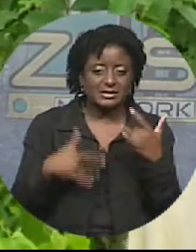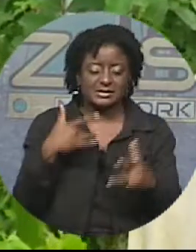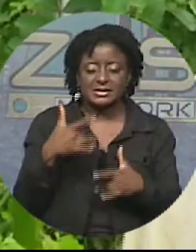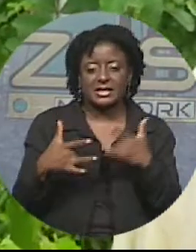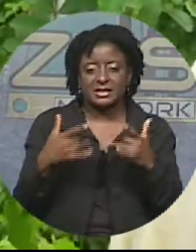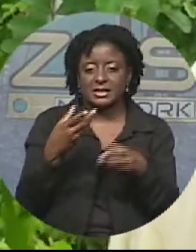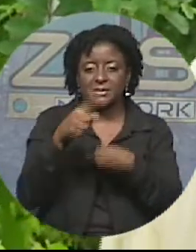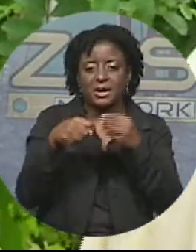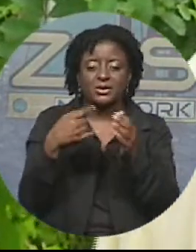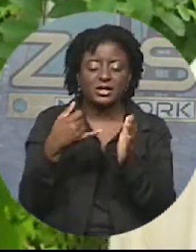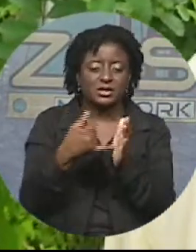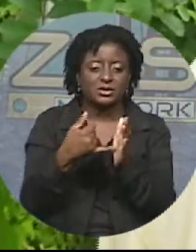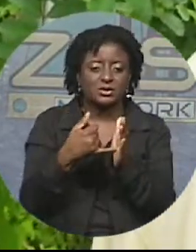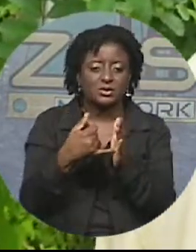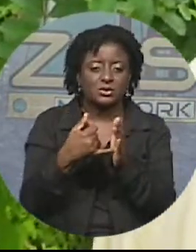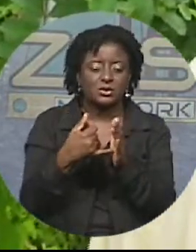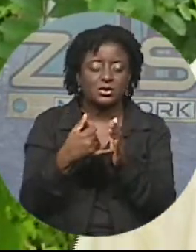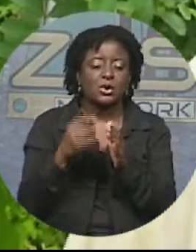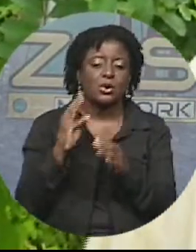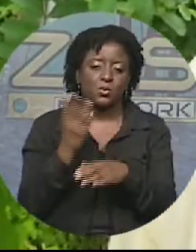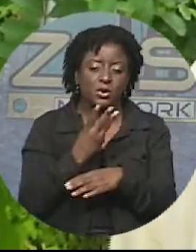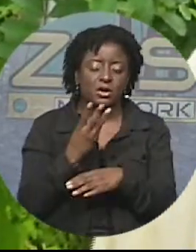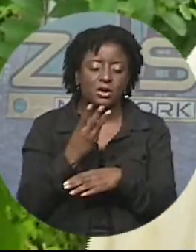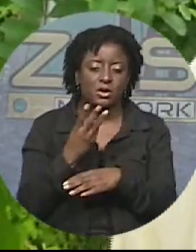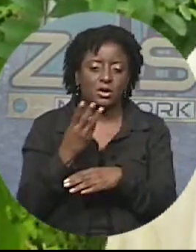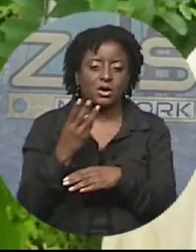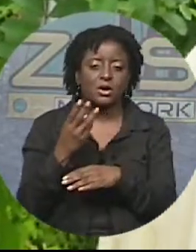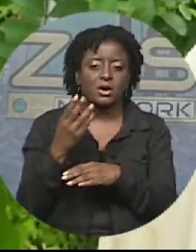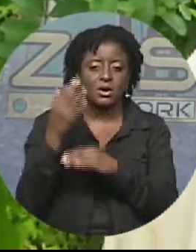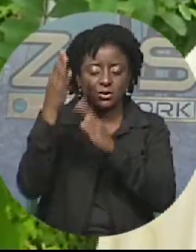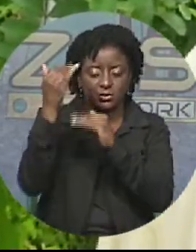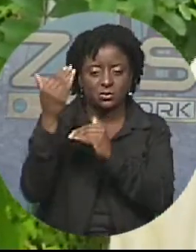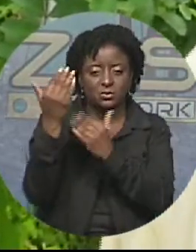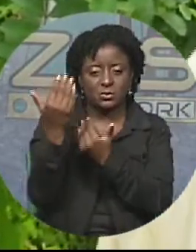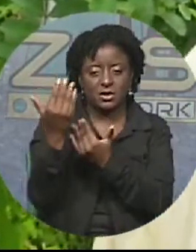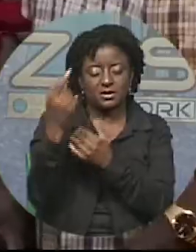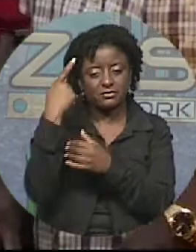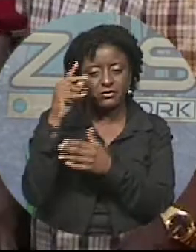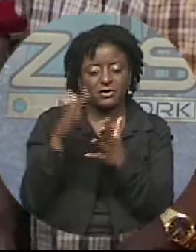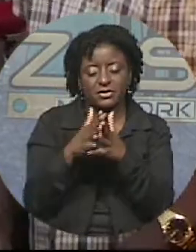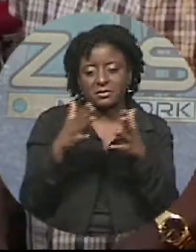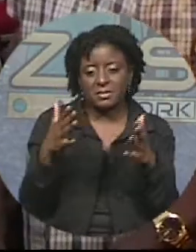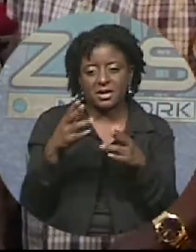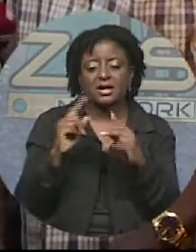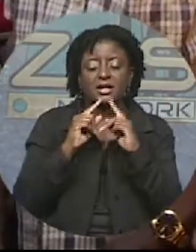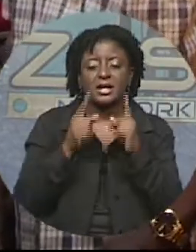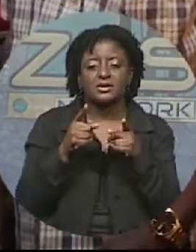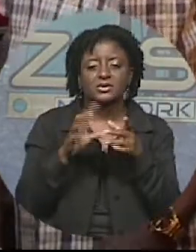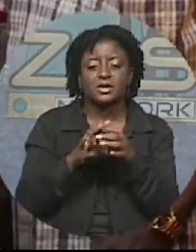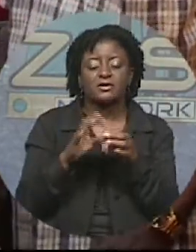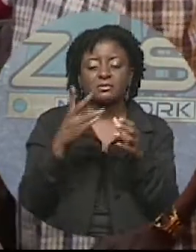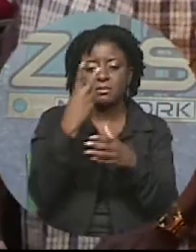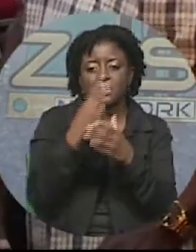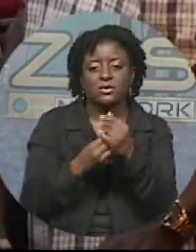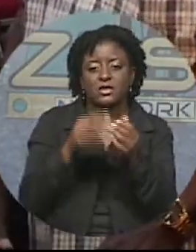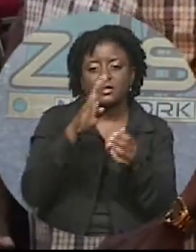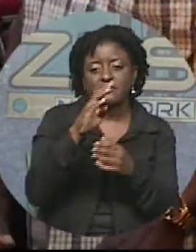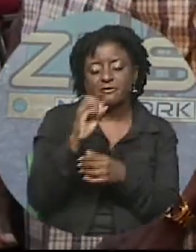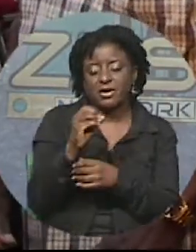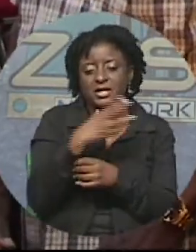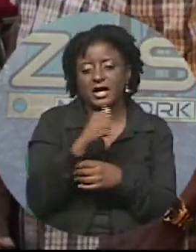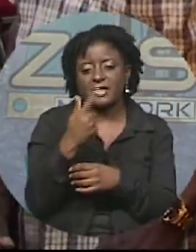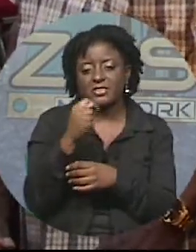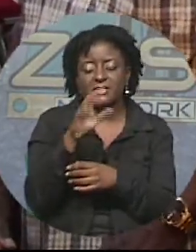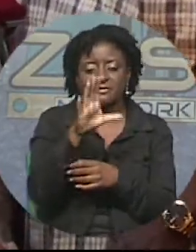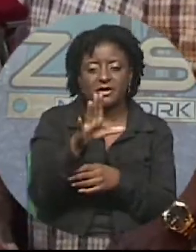looking forward to the big announcement of both the 40 and the 5. Voting have been going on for quite some time, and it will